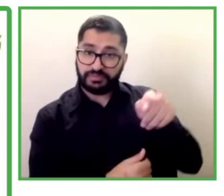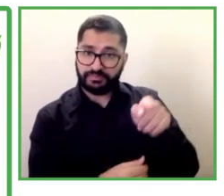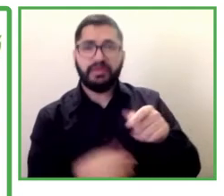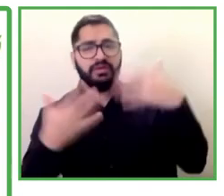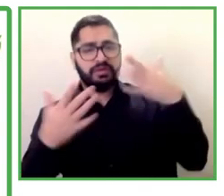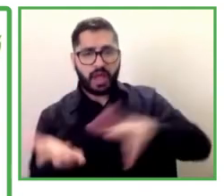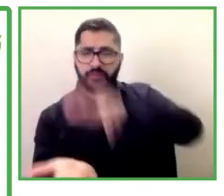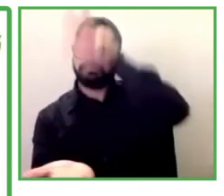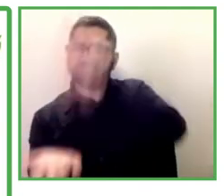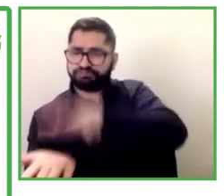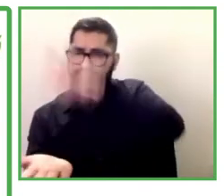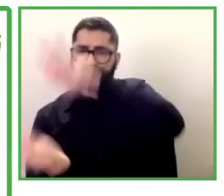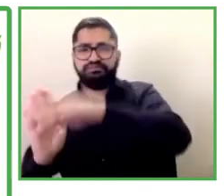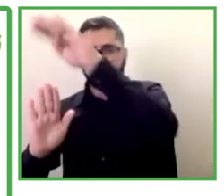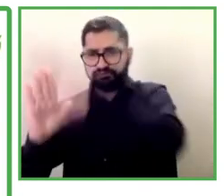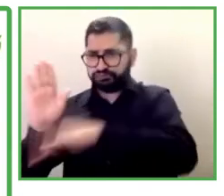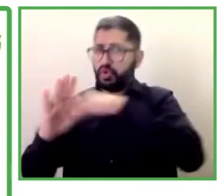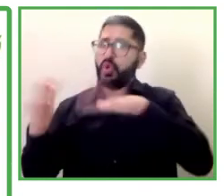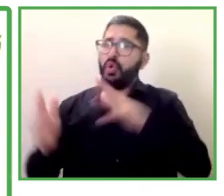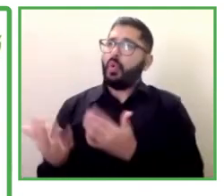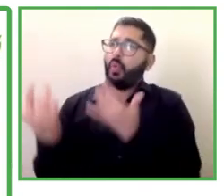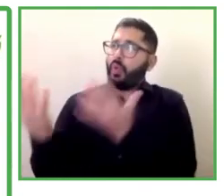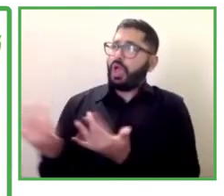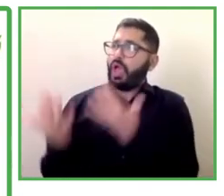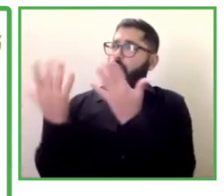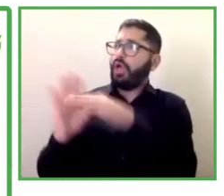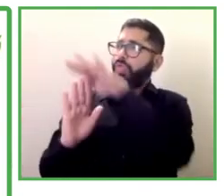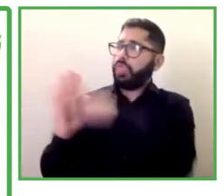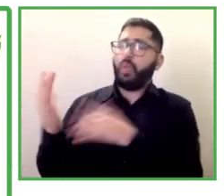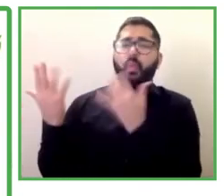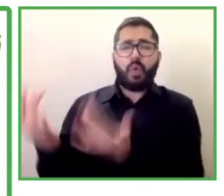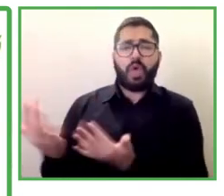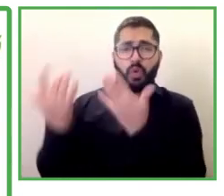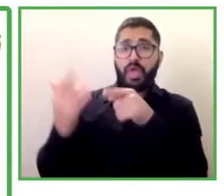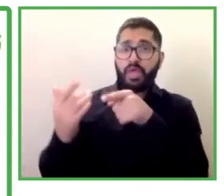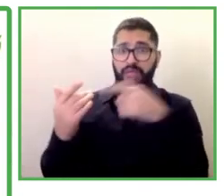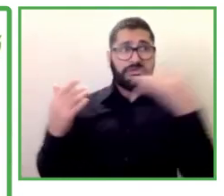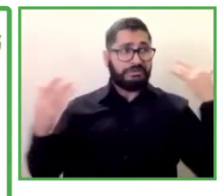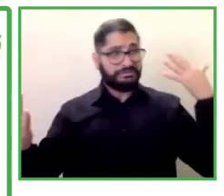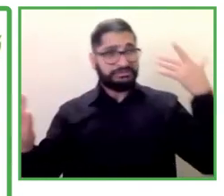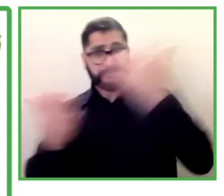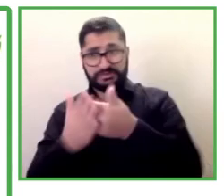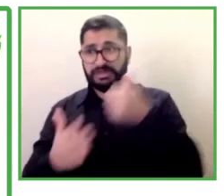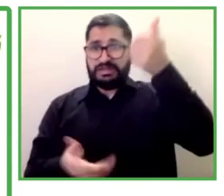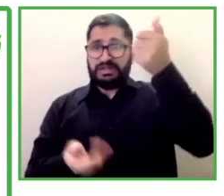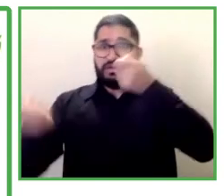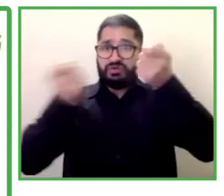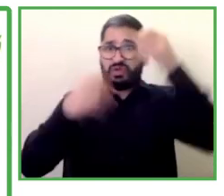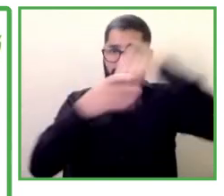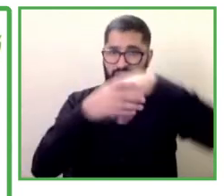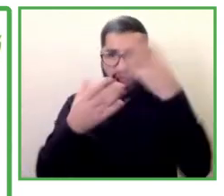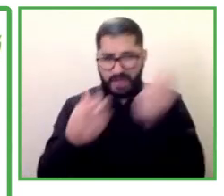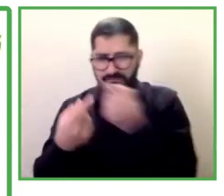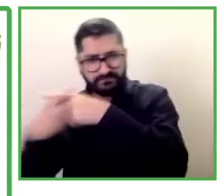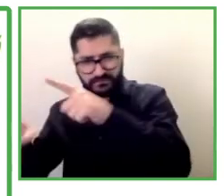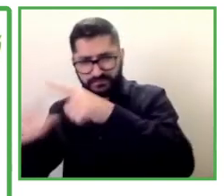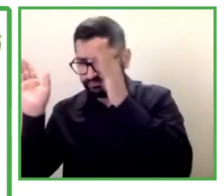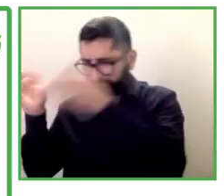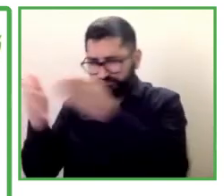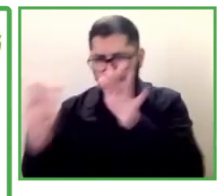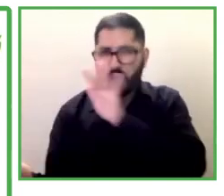has taken more time than necessary. The general direction had a series of contacts with the